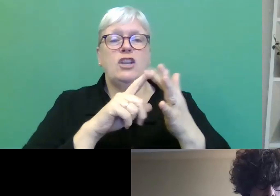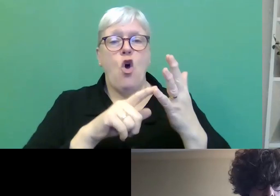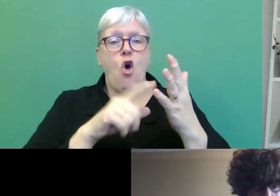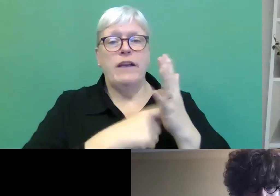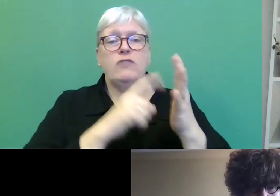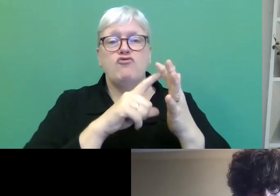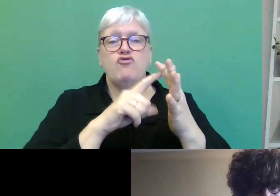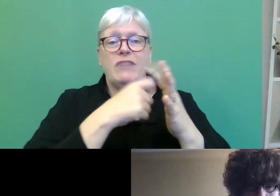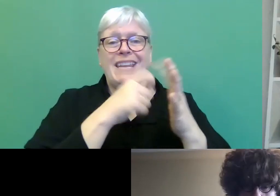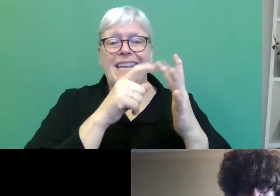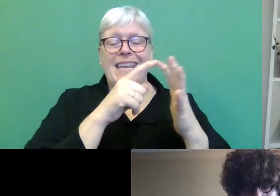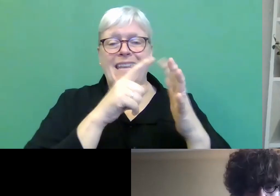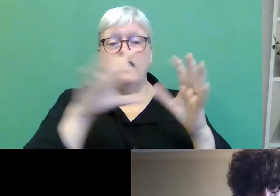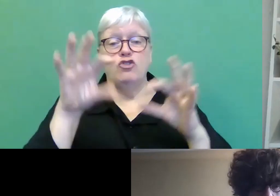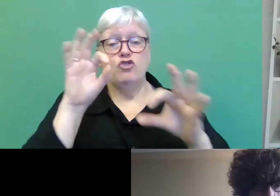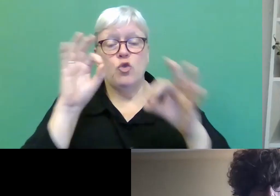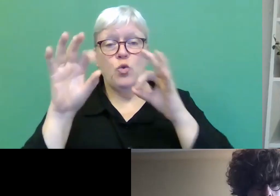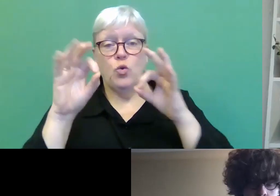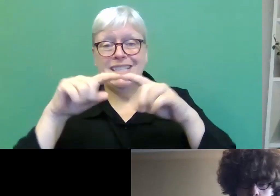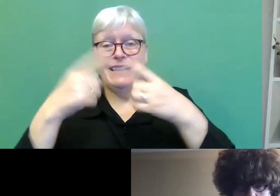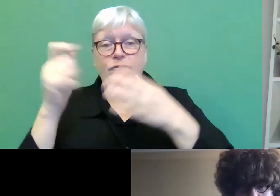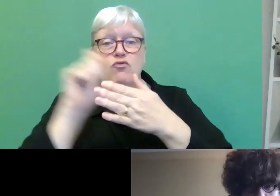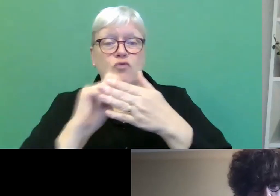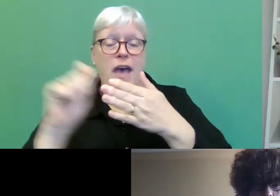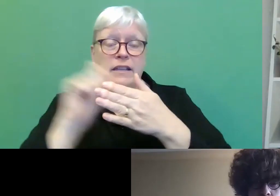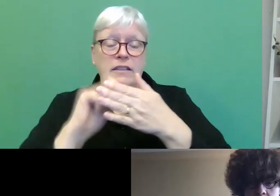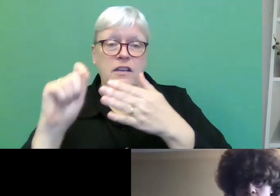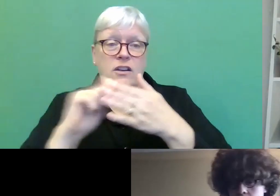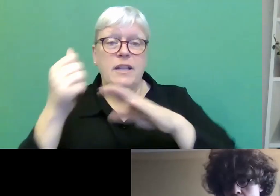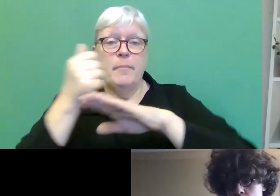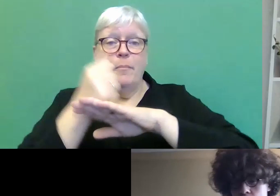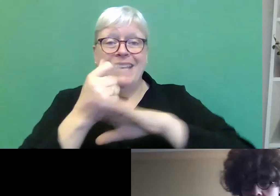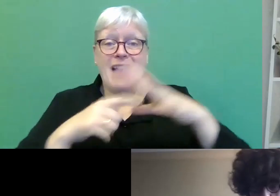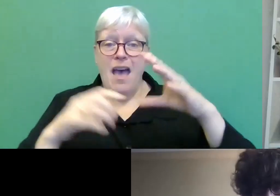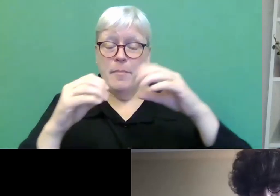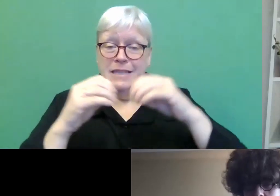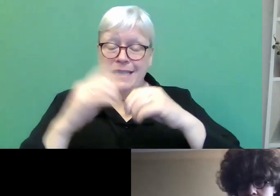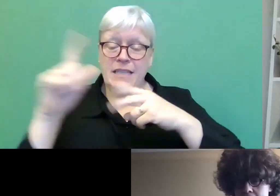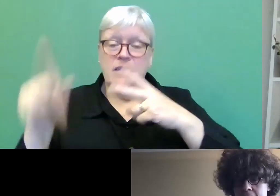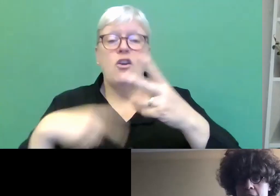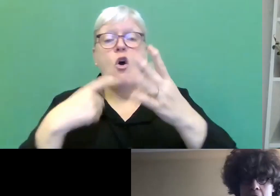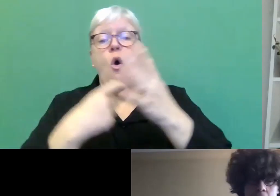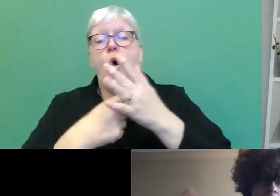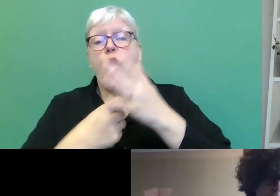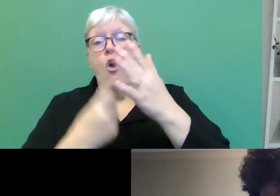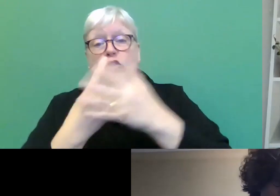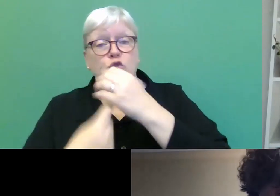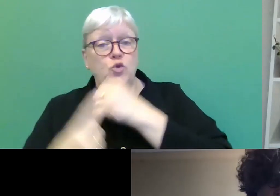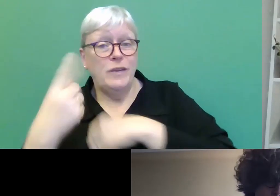a few different writers that either were based in Aberdeen or had unique experiences